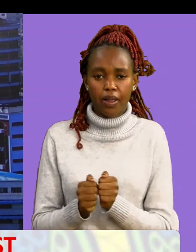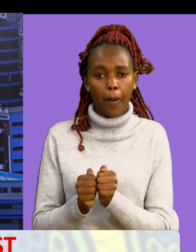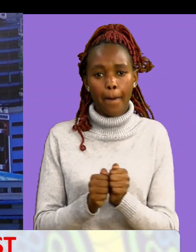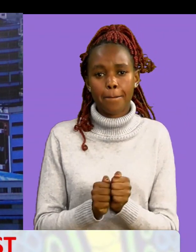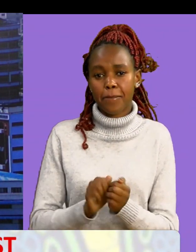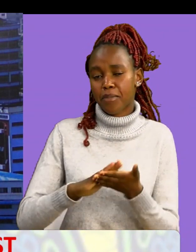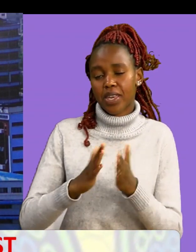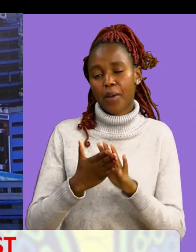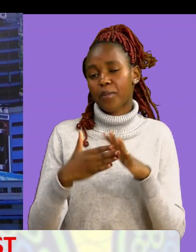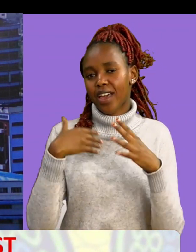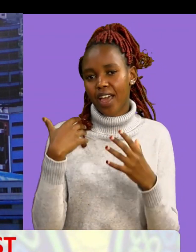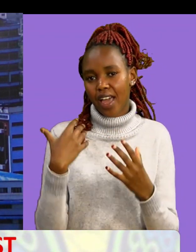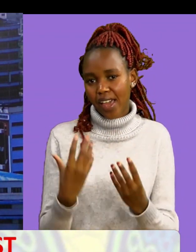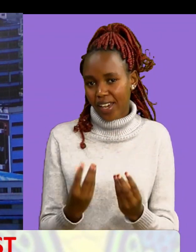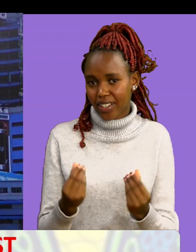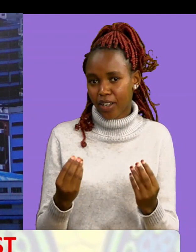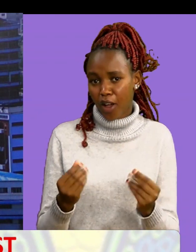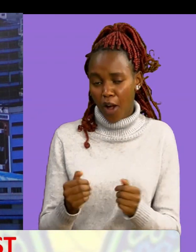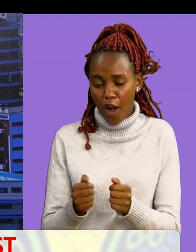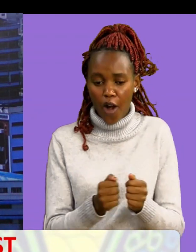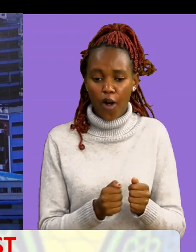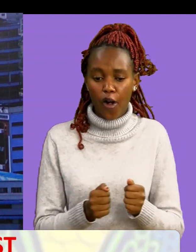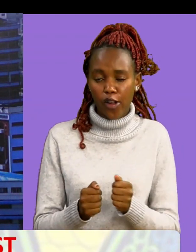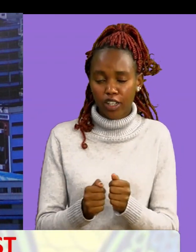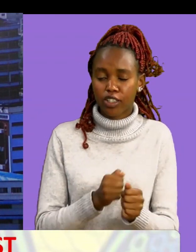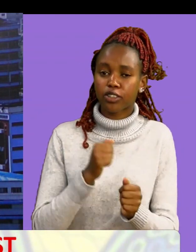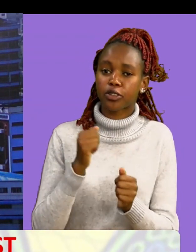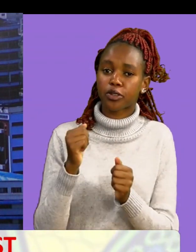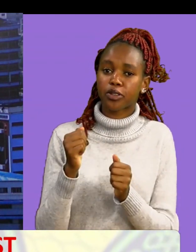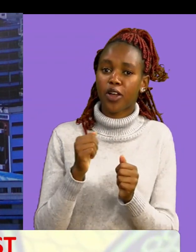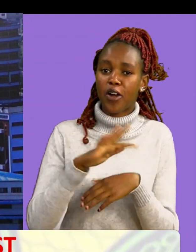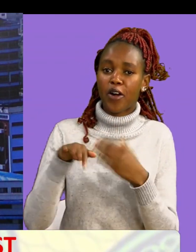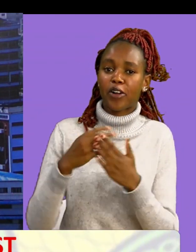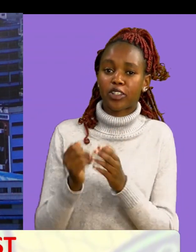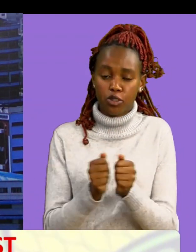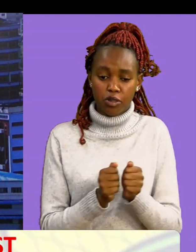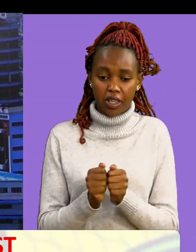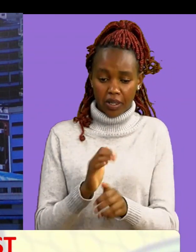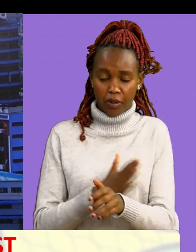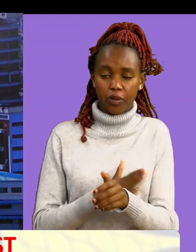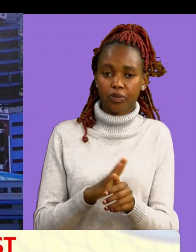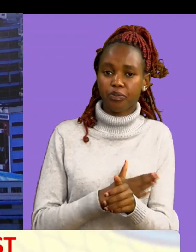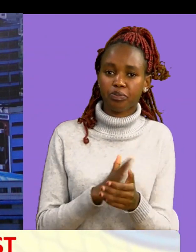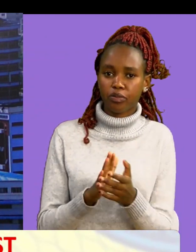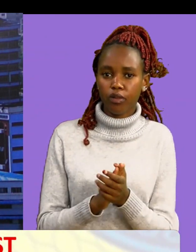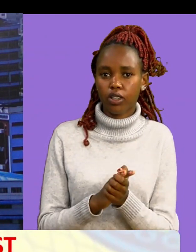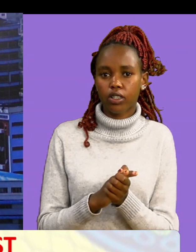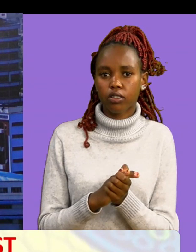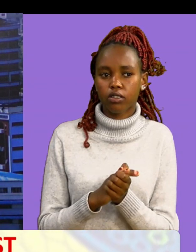fulani ya reggae pale kuambia all together. Sawa, it's not in vain. See, it's not a coincidence here. It is just